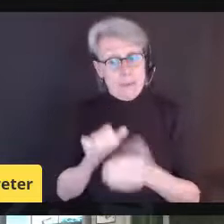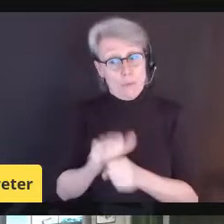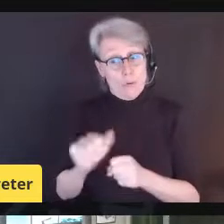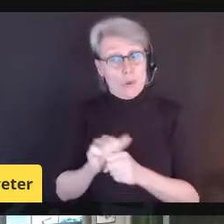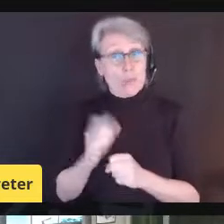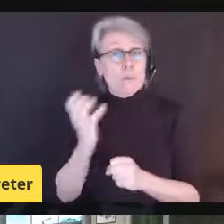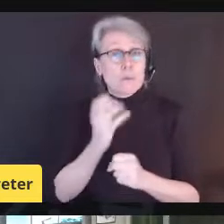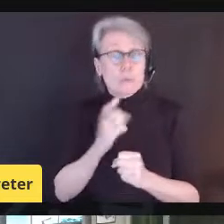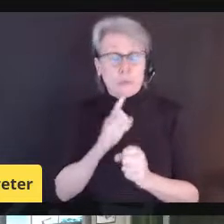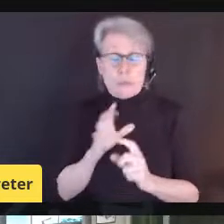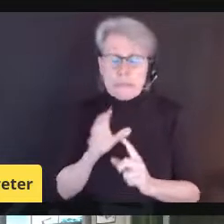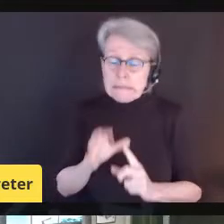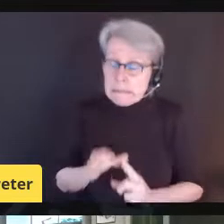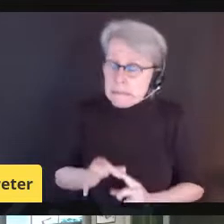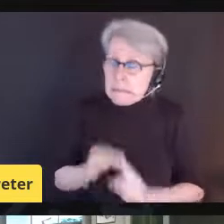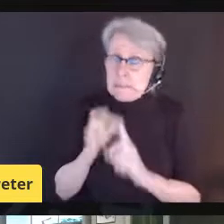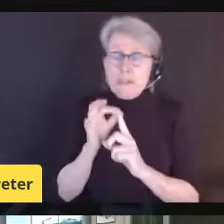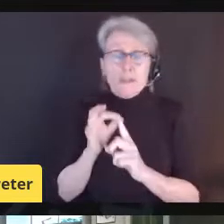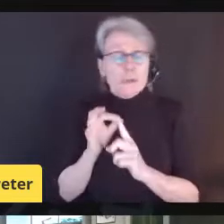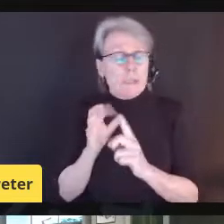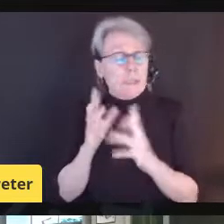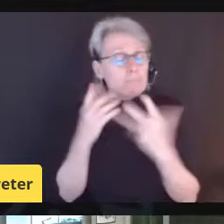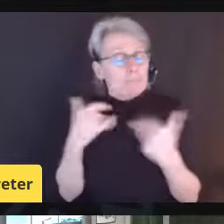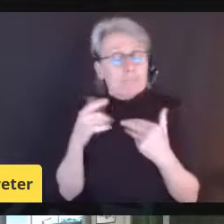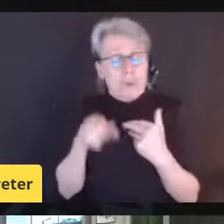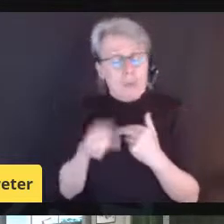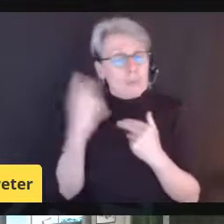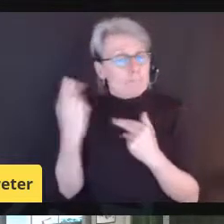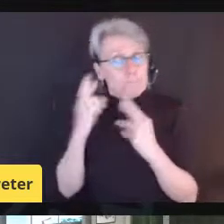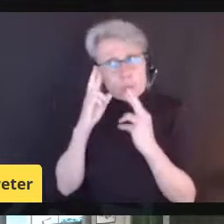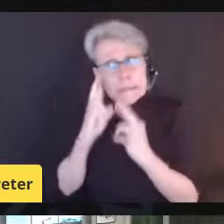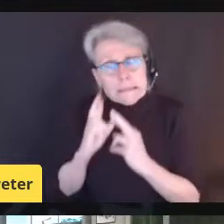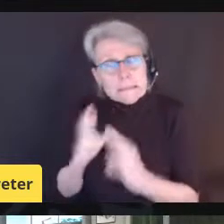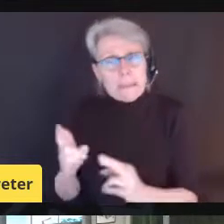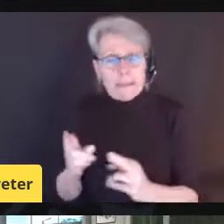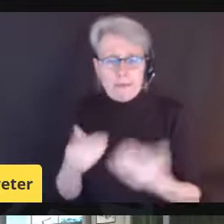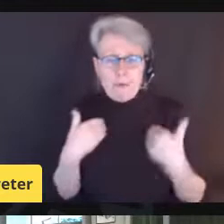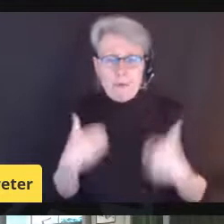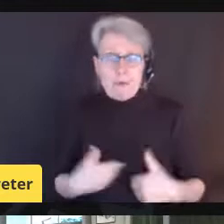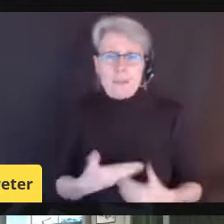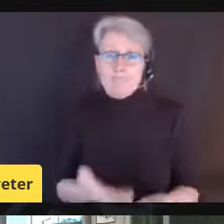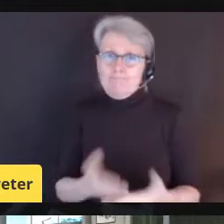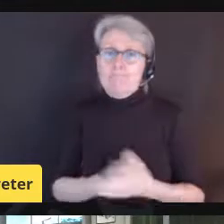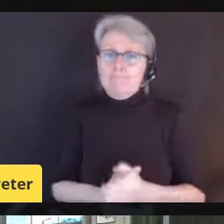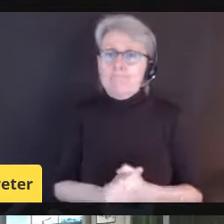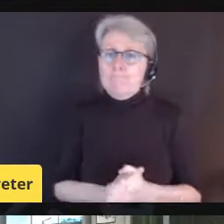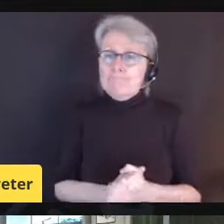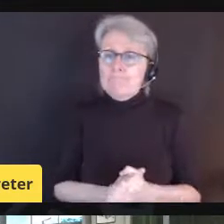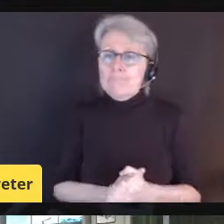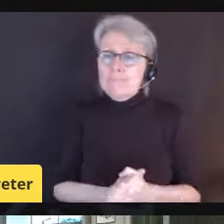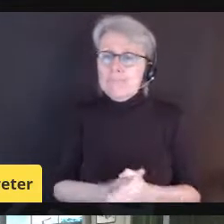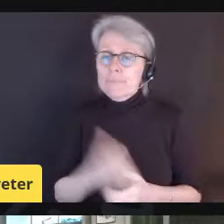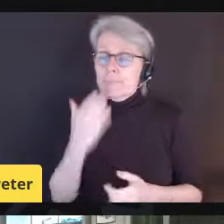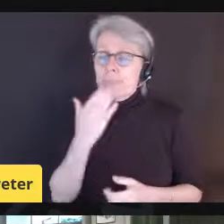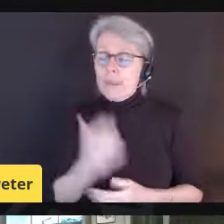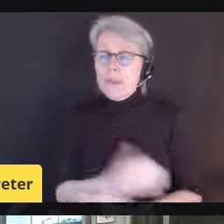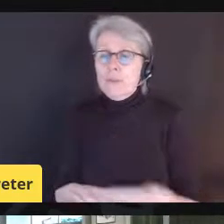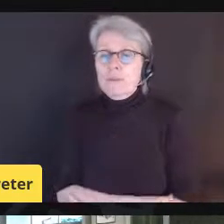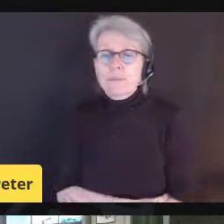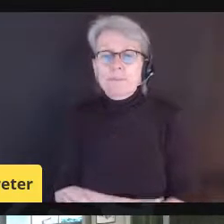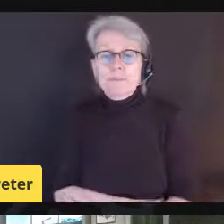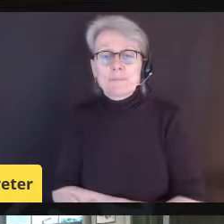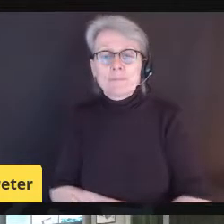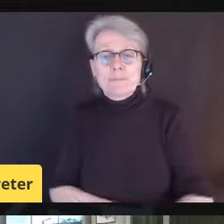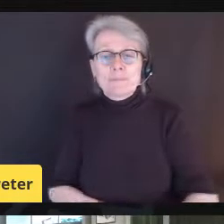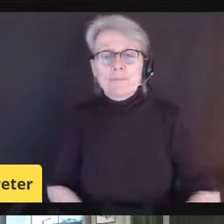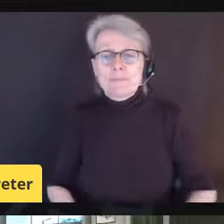it's necessary. Yeah. Thank you so much. And kind of leading off of that question for both Athena